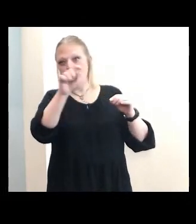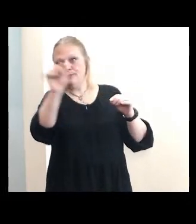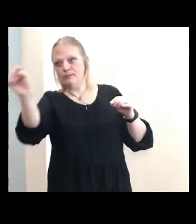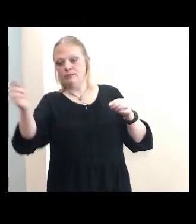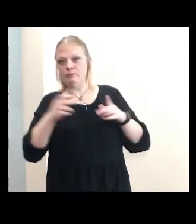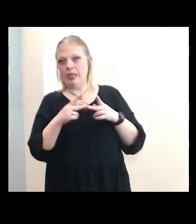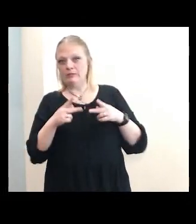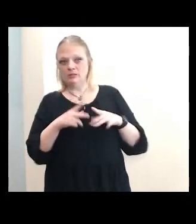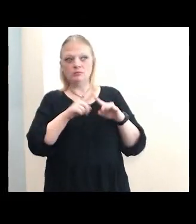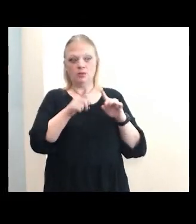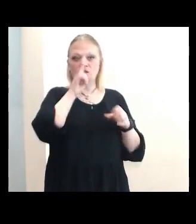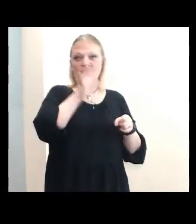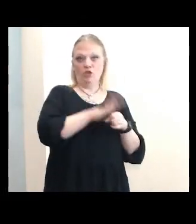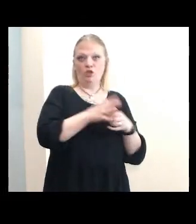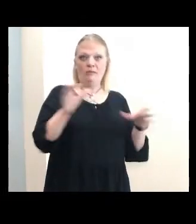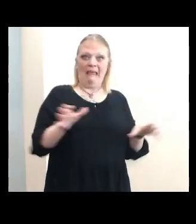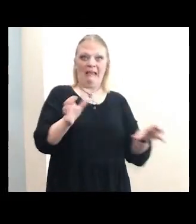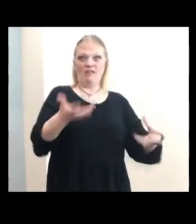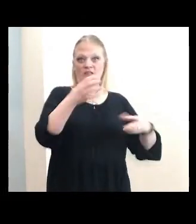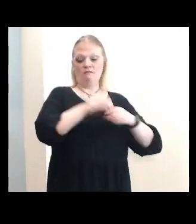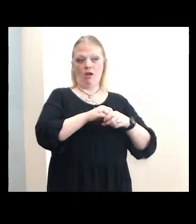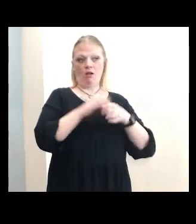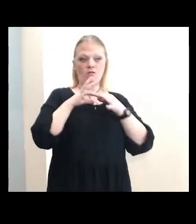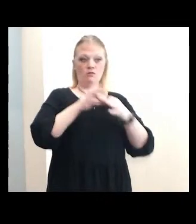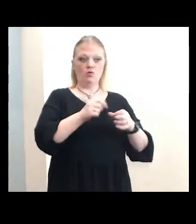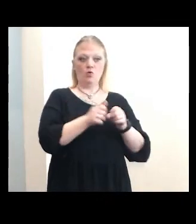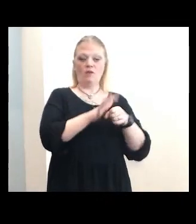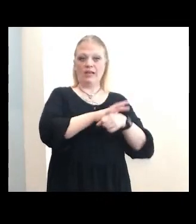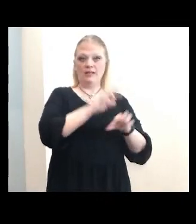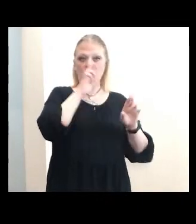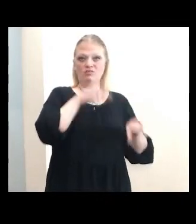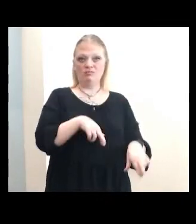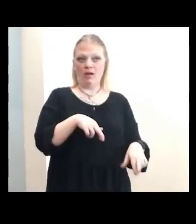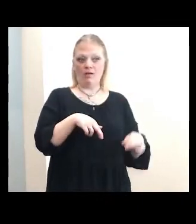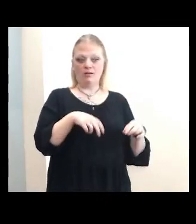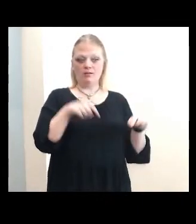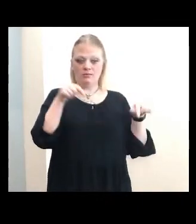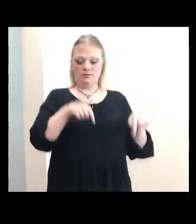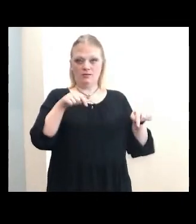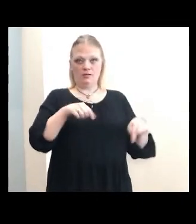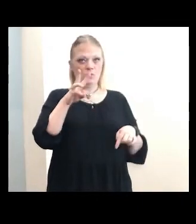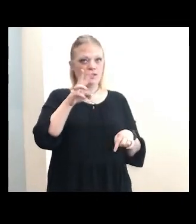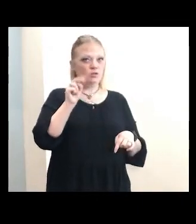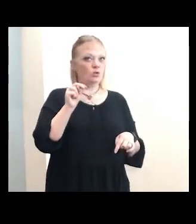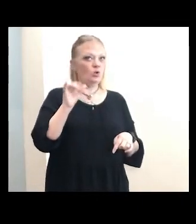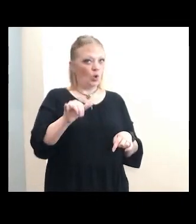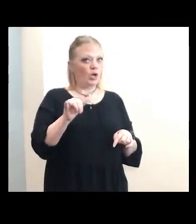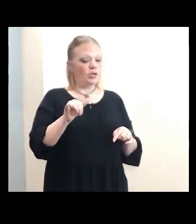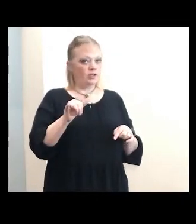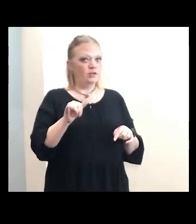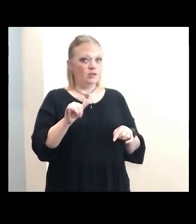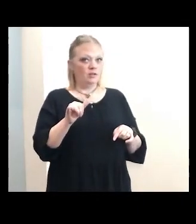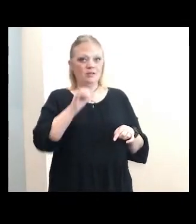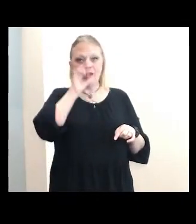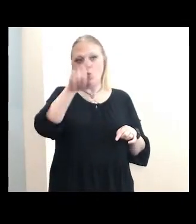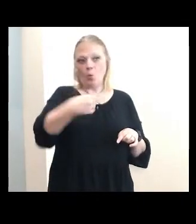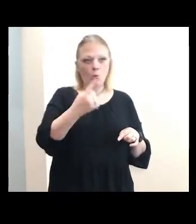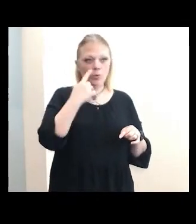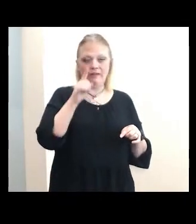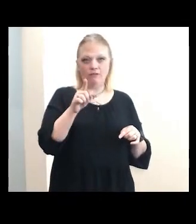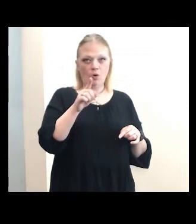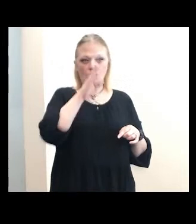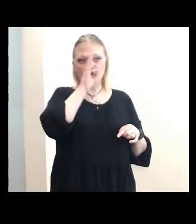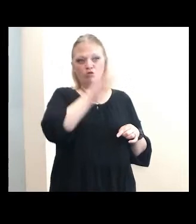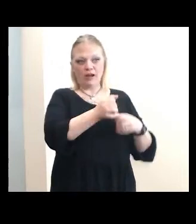that she's been actively involved with regards to the COVID-19 response as it pertains to Western New York, not only for the